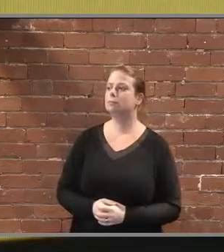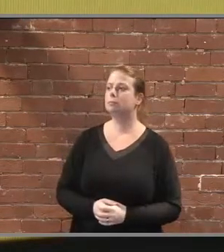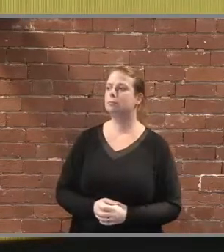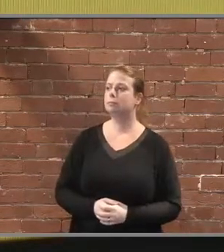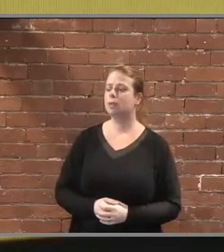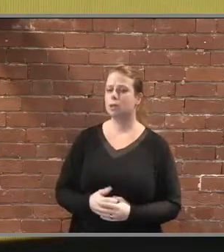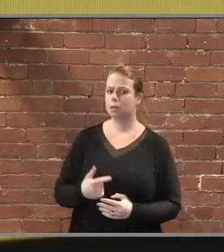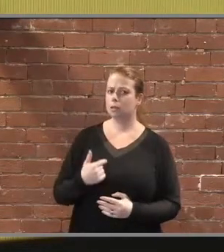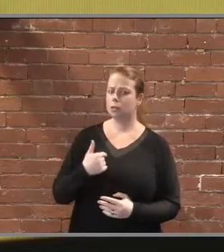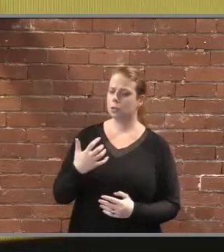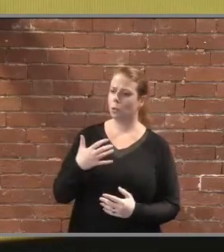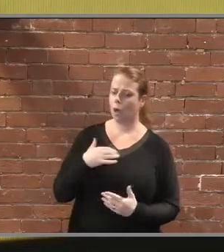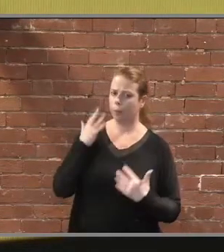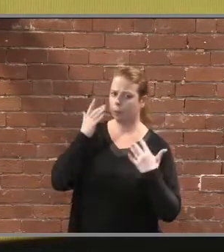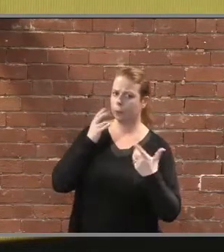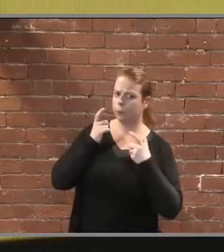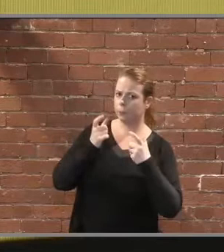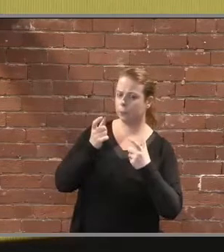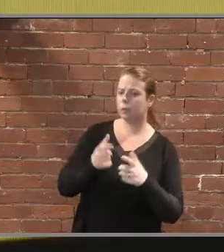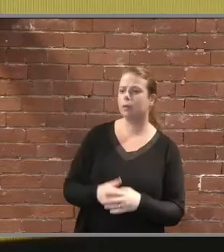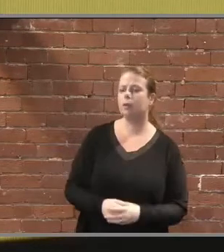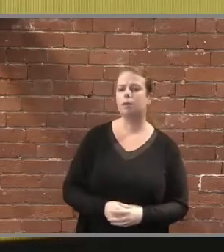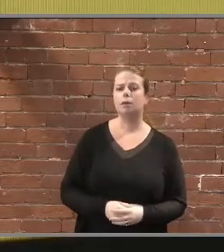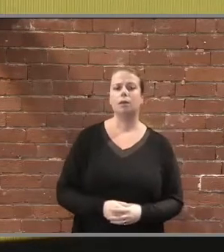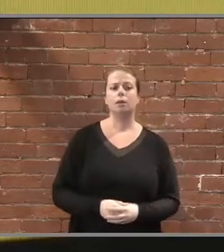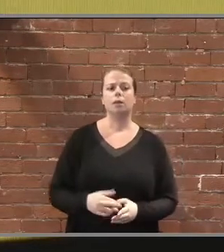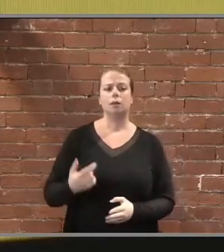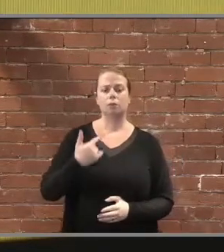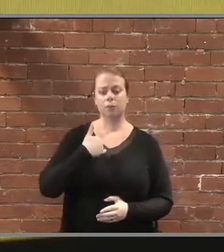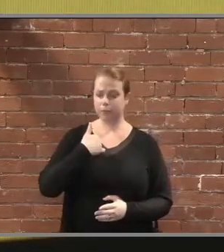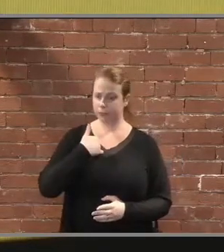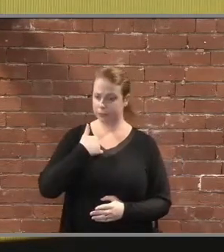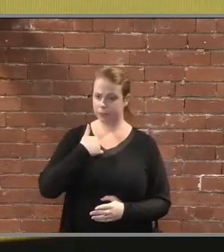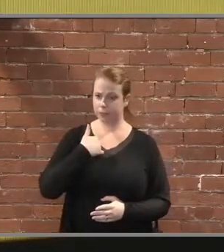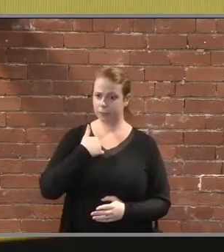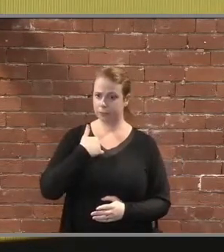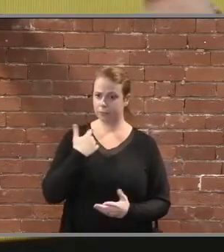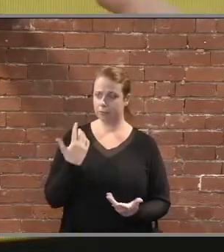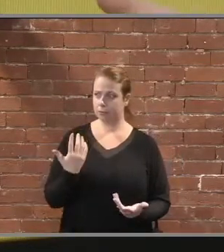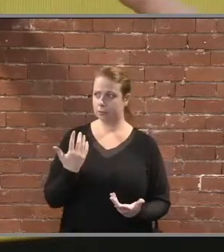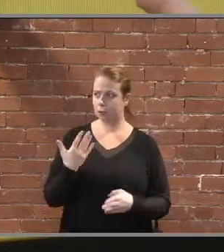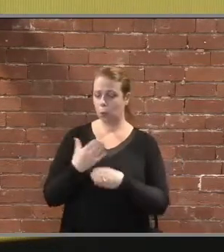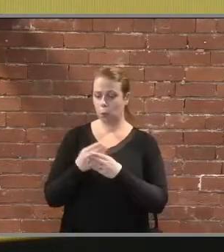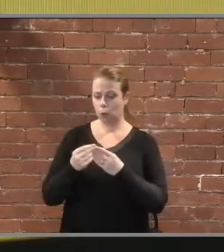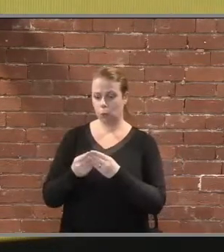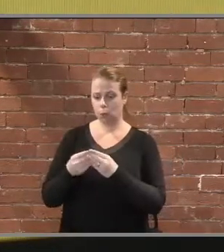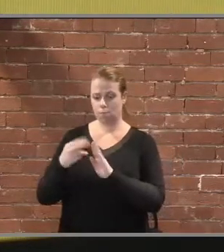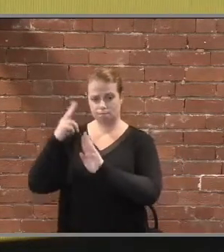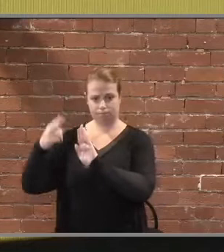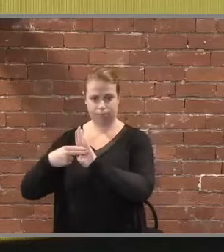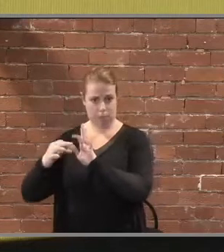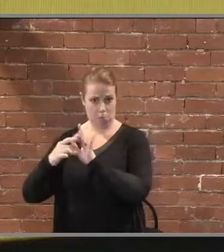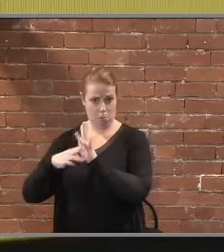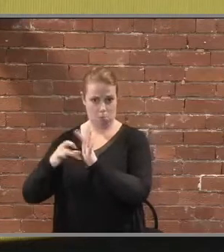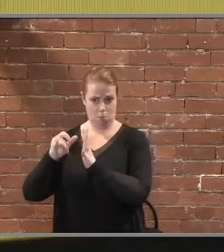stuff seriously. And for me, I guess like working with a brand like Bonds,